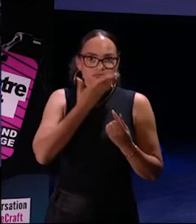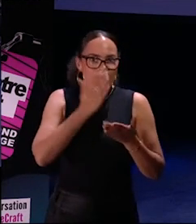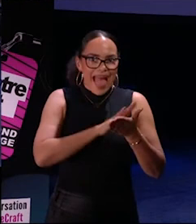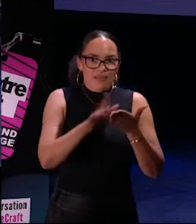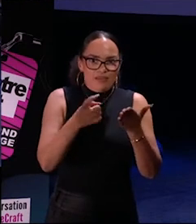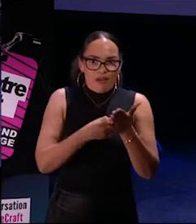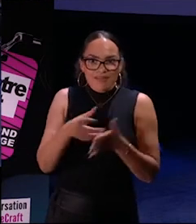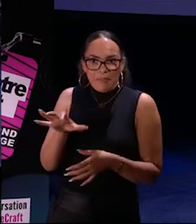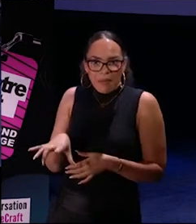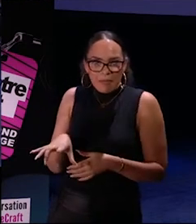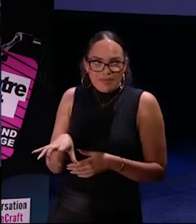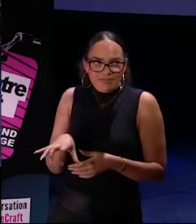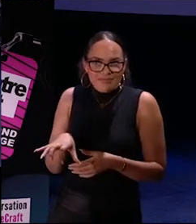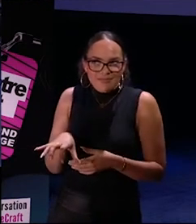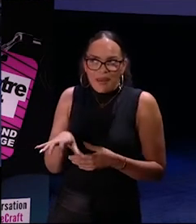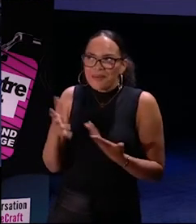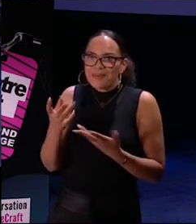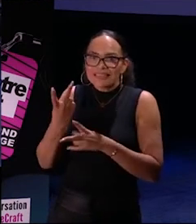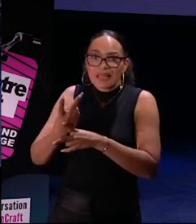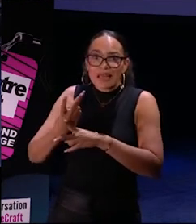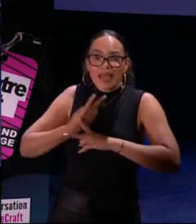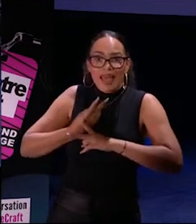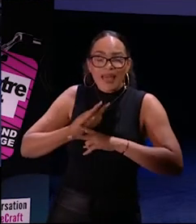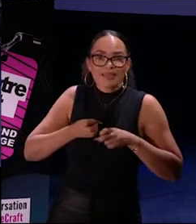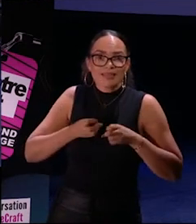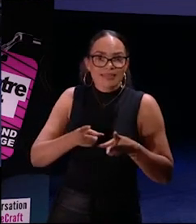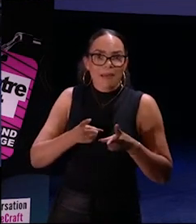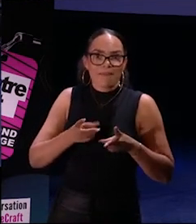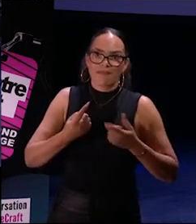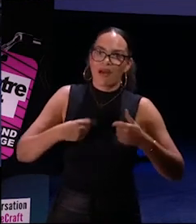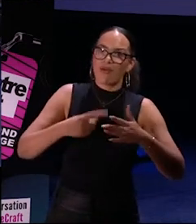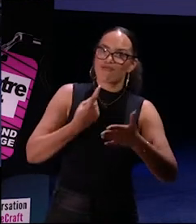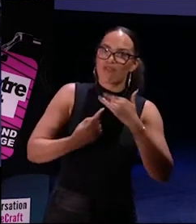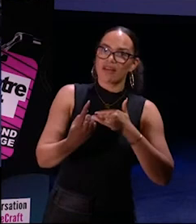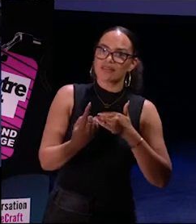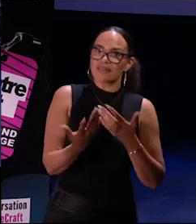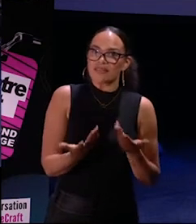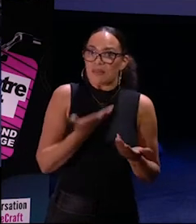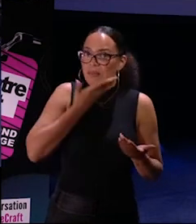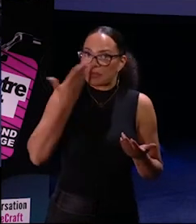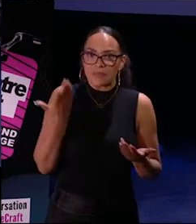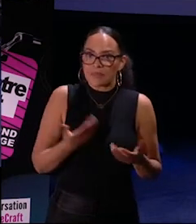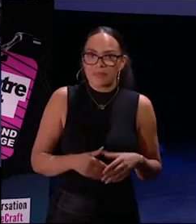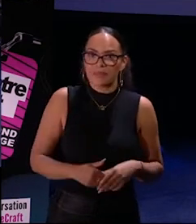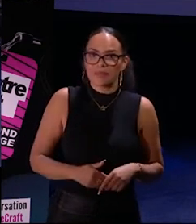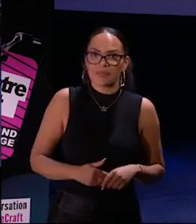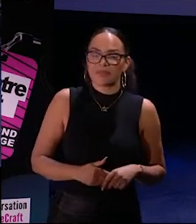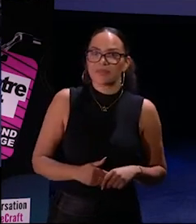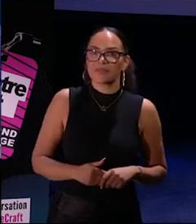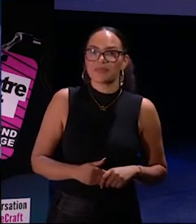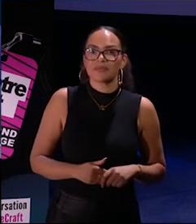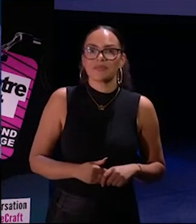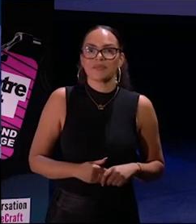any kind of care system for our freelancers that we work with. And so